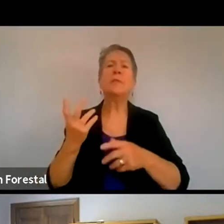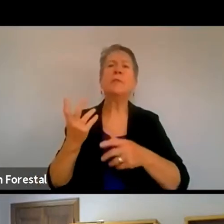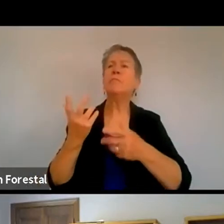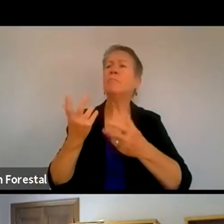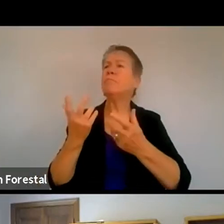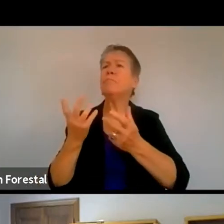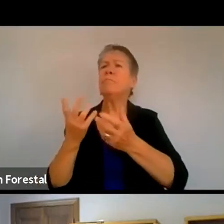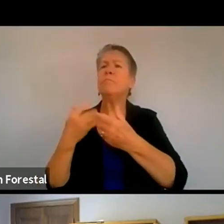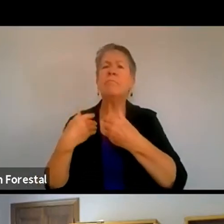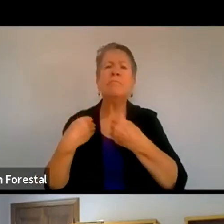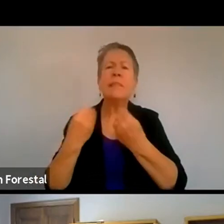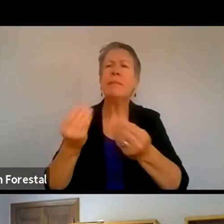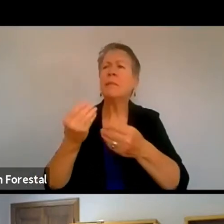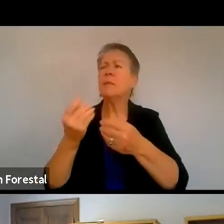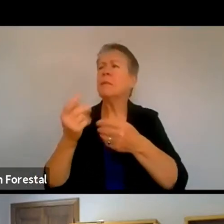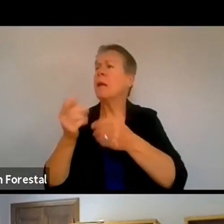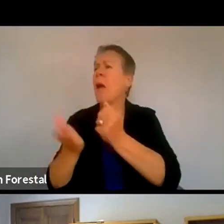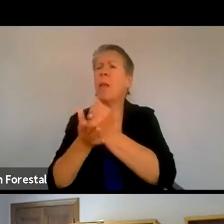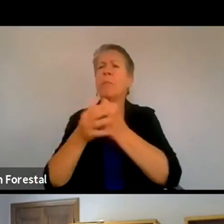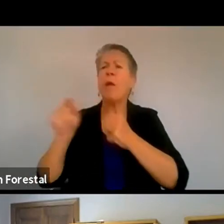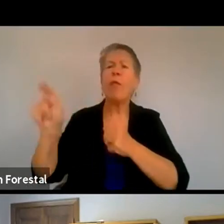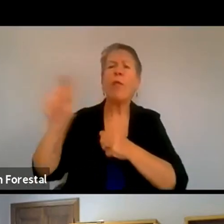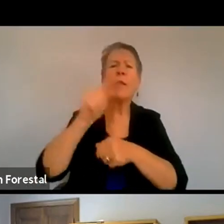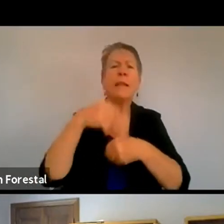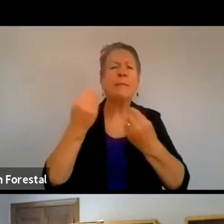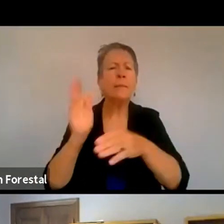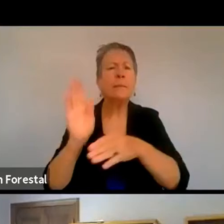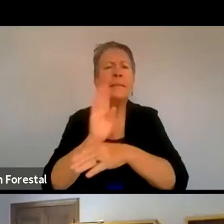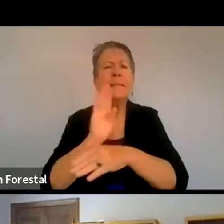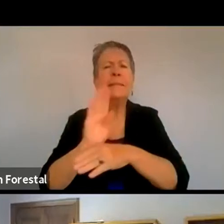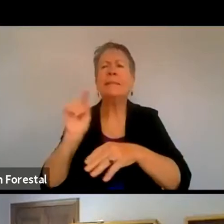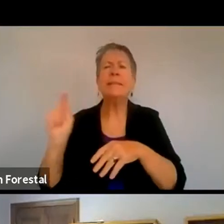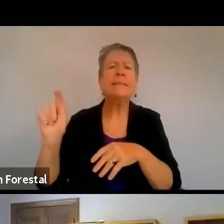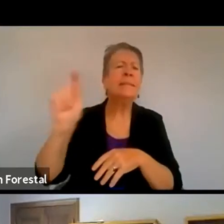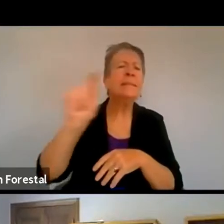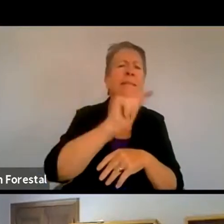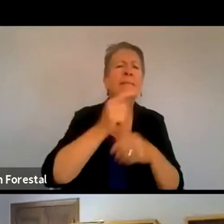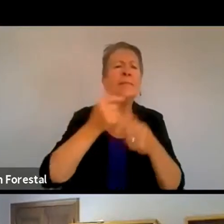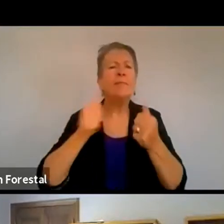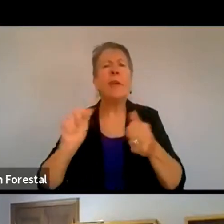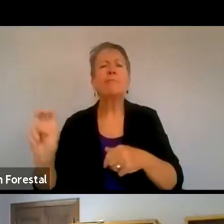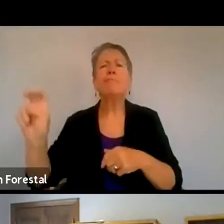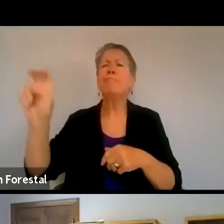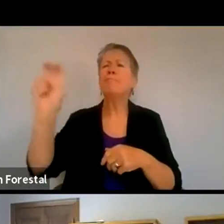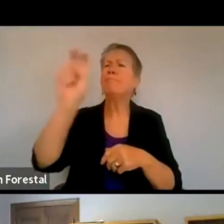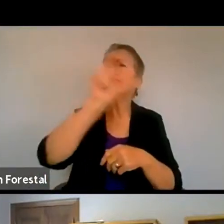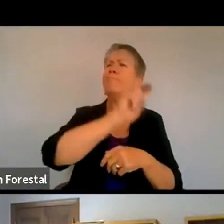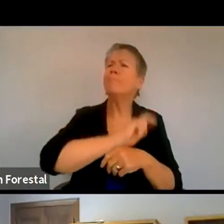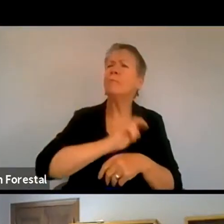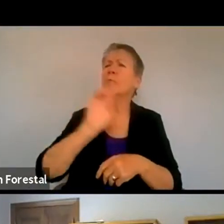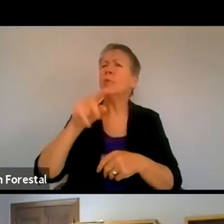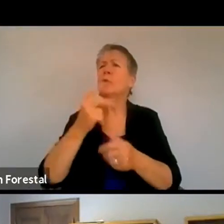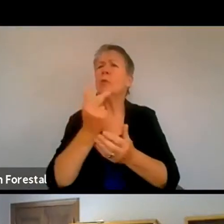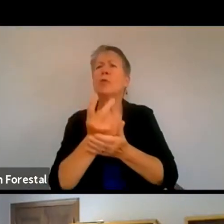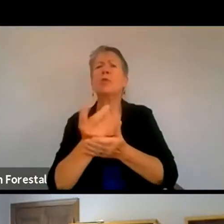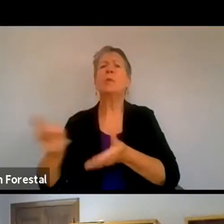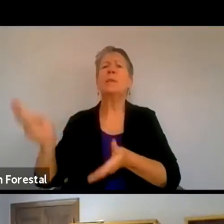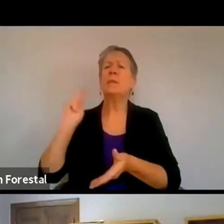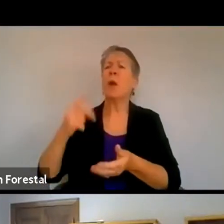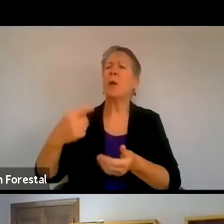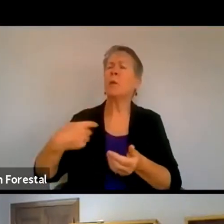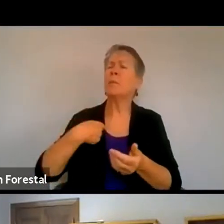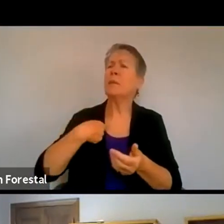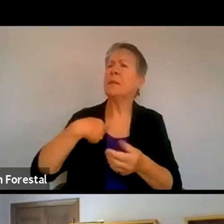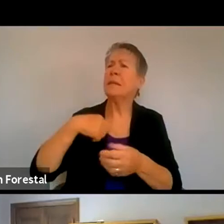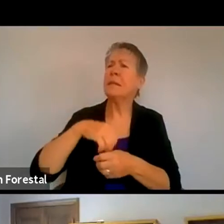places around the state. I mentioned that we were in Atlantic City a couple of weeks ago. We were up in Hudson County. Outside, we wear